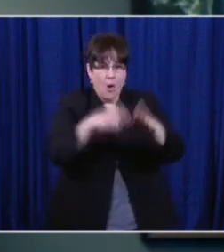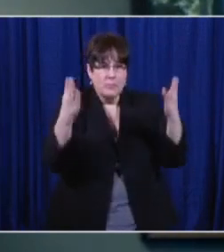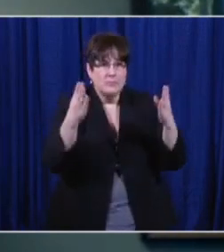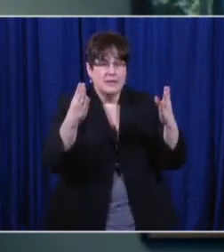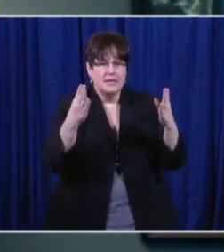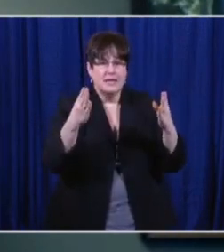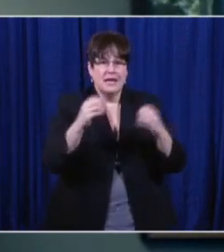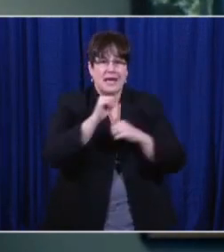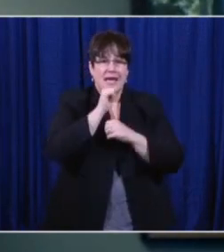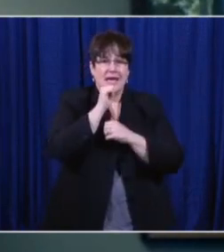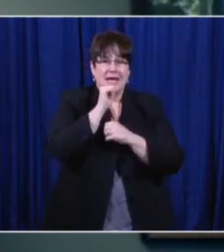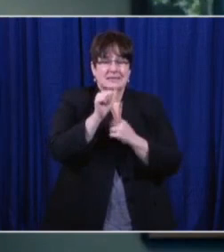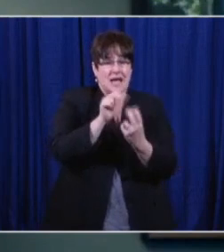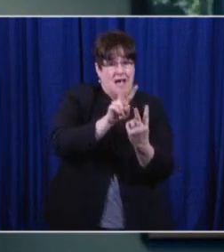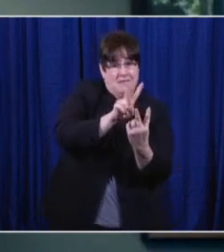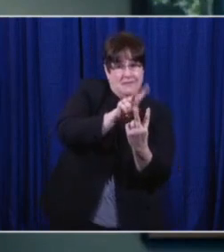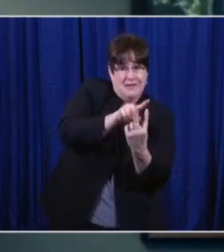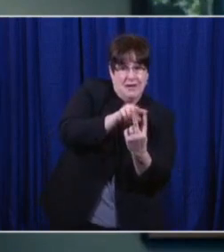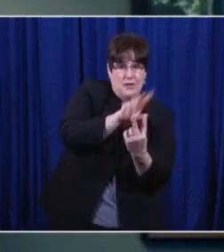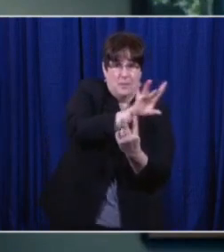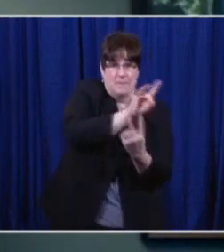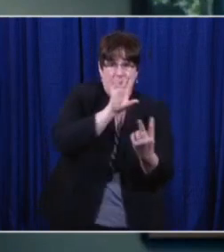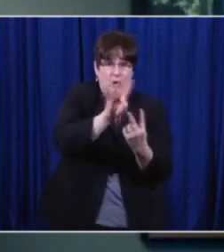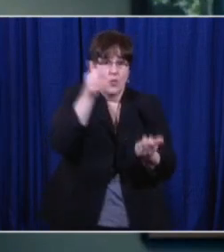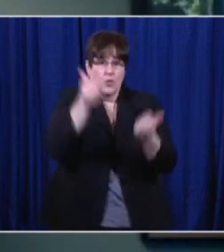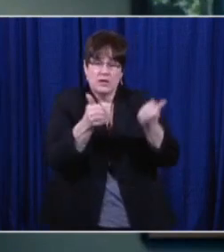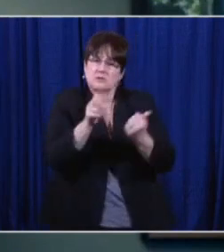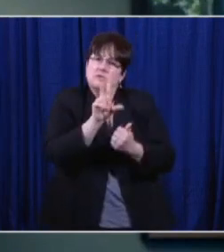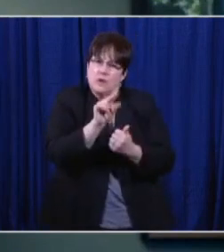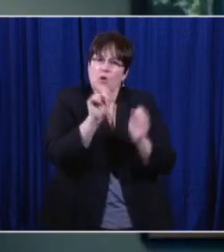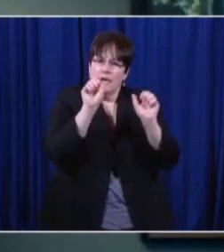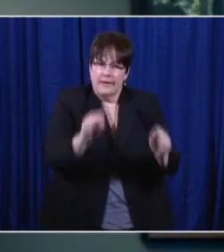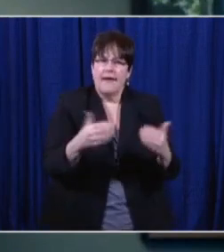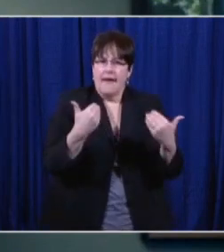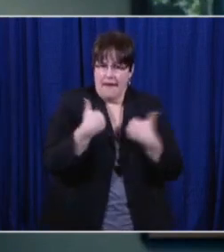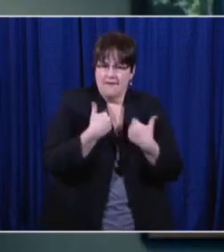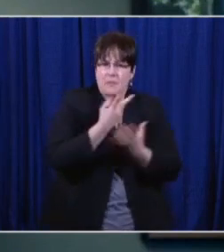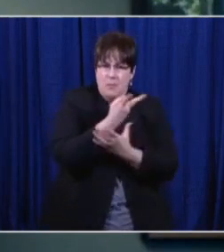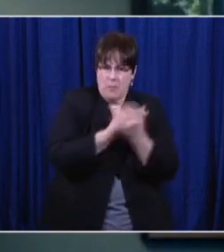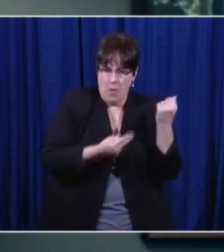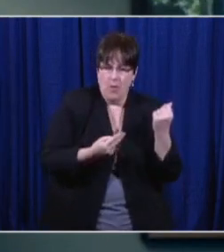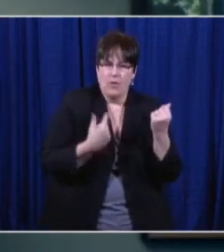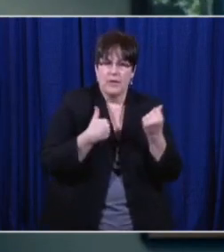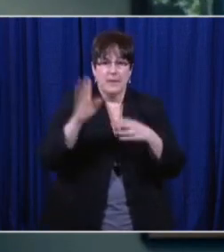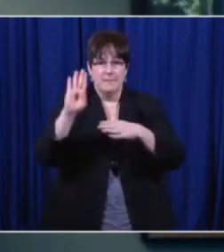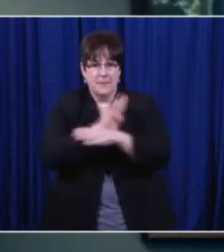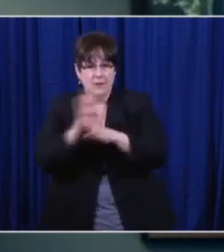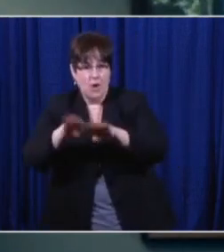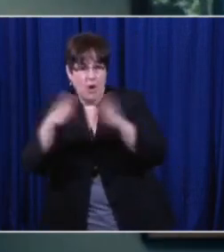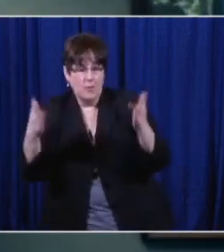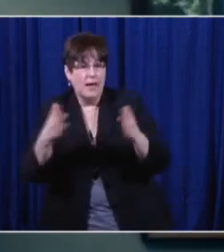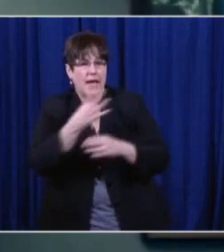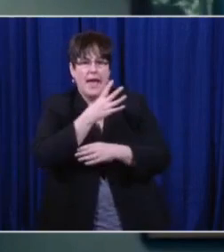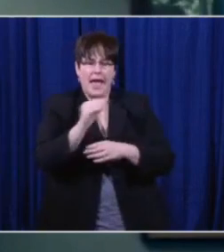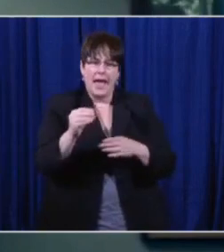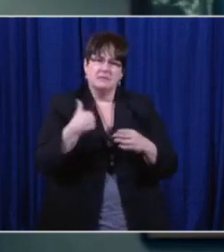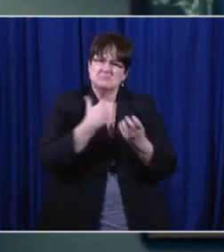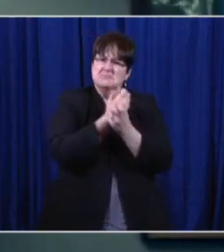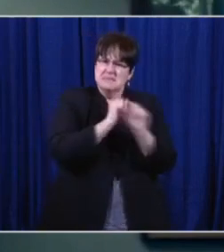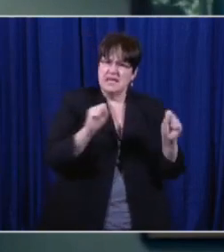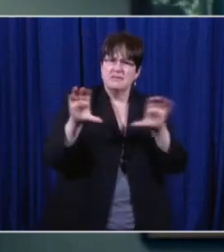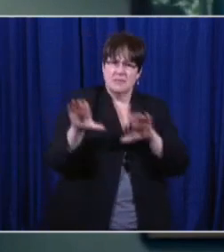either or, in my humble opinion. We can get there. We can all survive this if we all just choose to make some